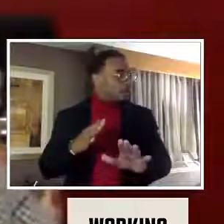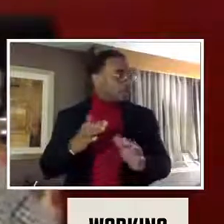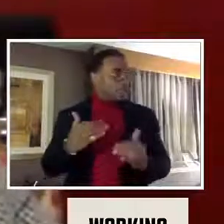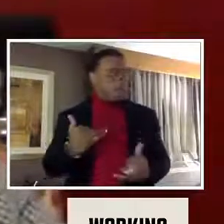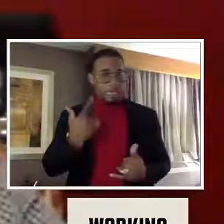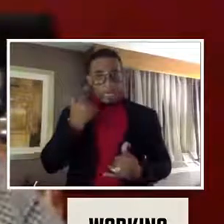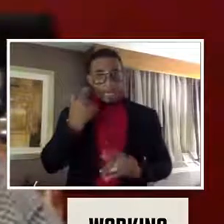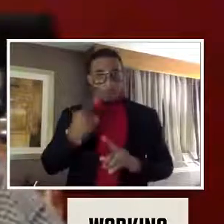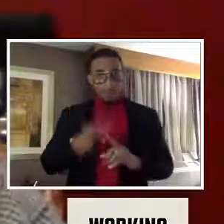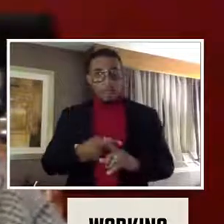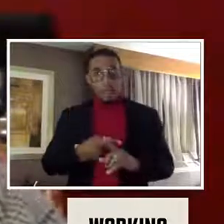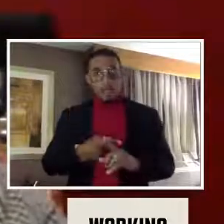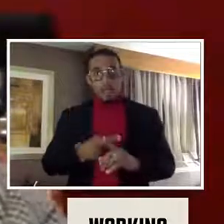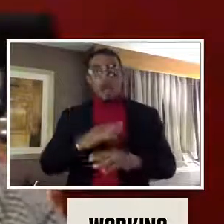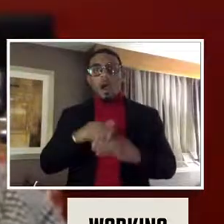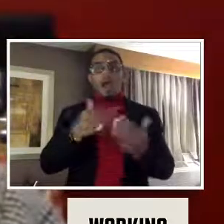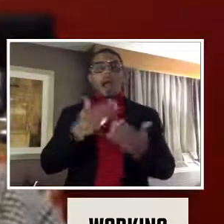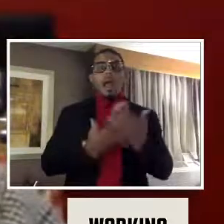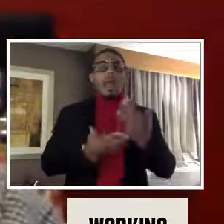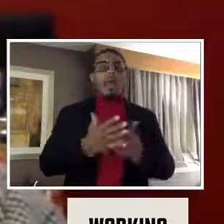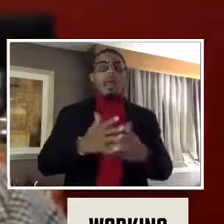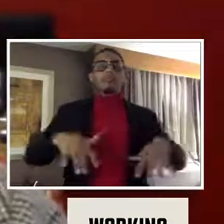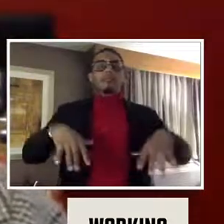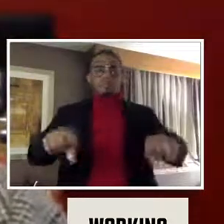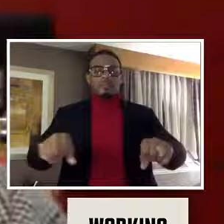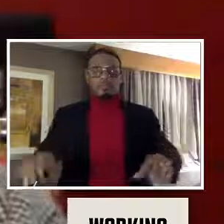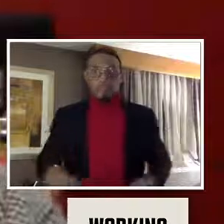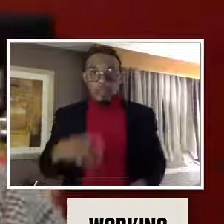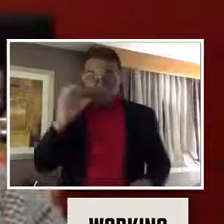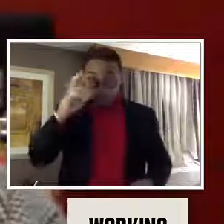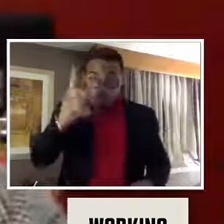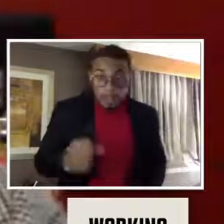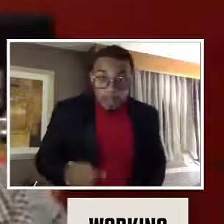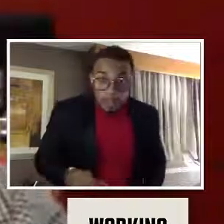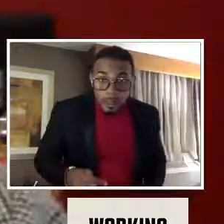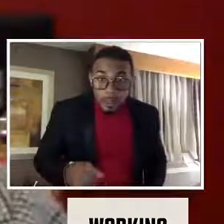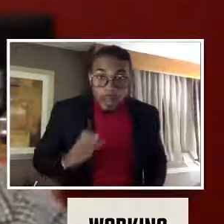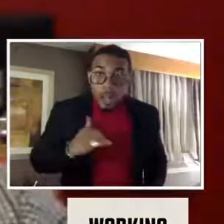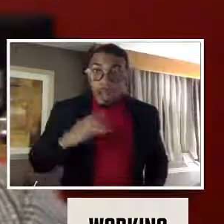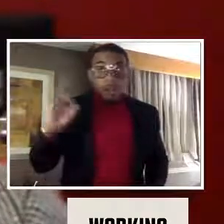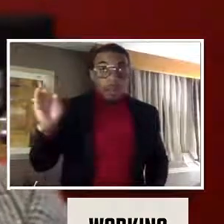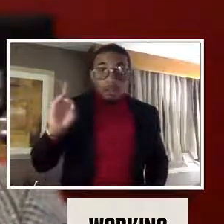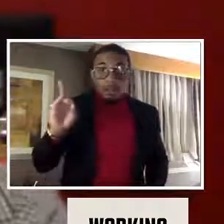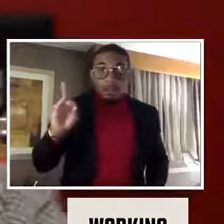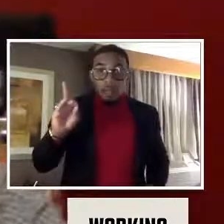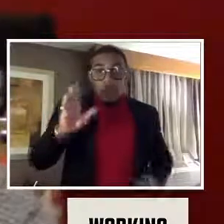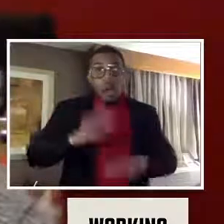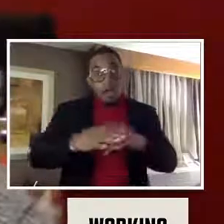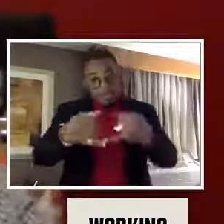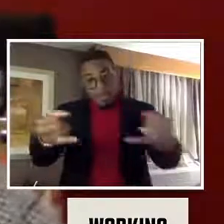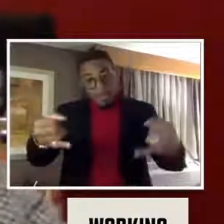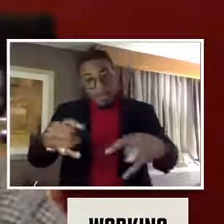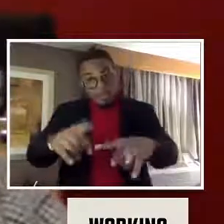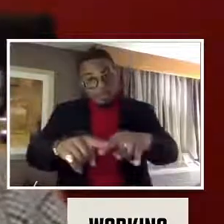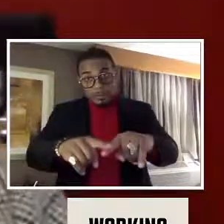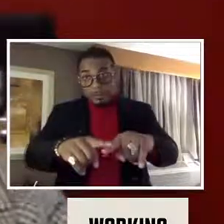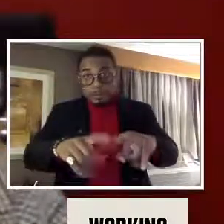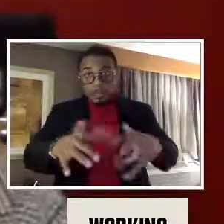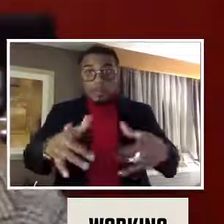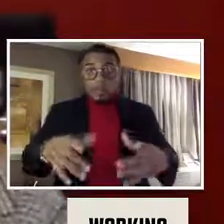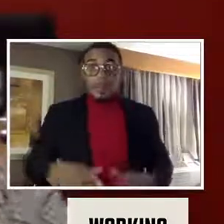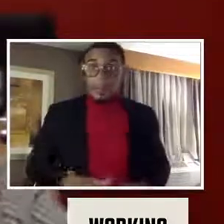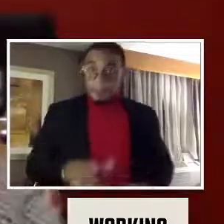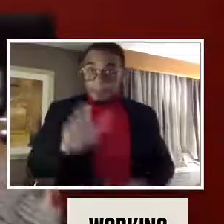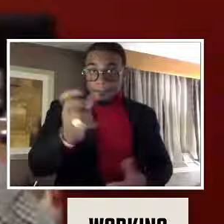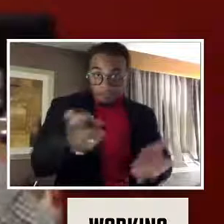month is all hands on deck. Because guess what? Our democracy is on the line. Mm-hmm. So